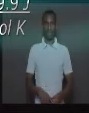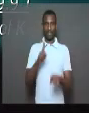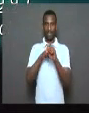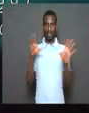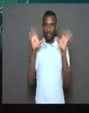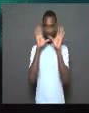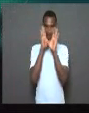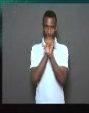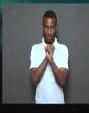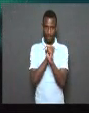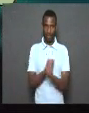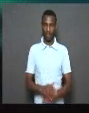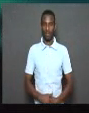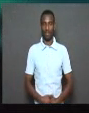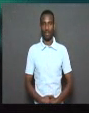Time's up.